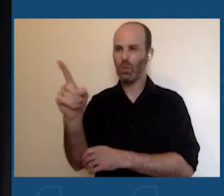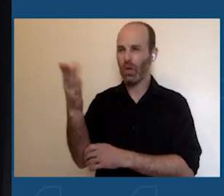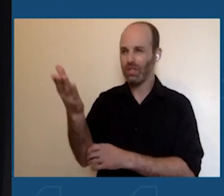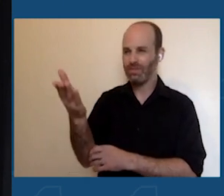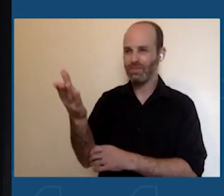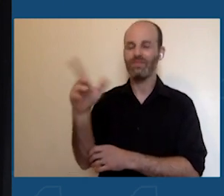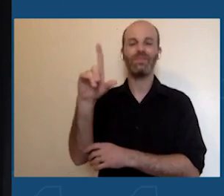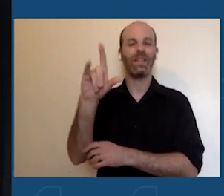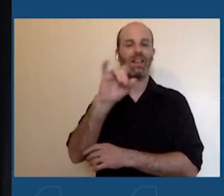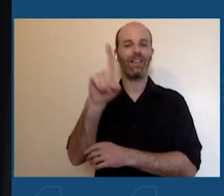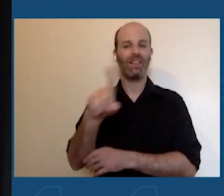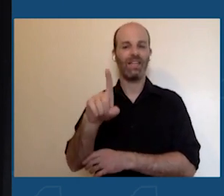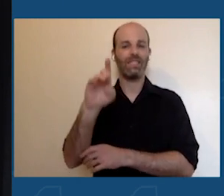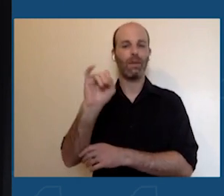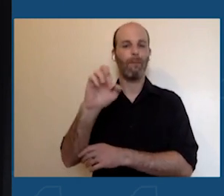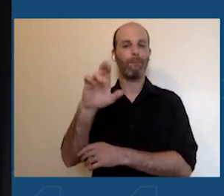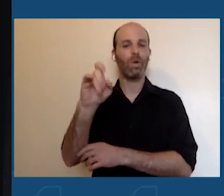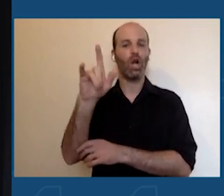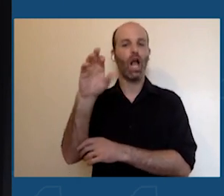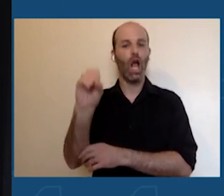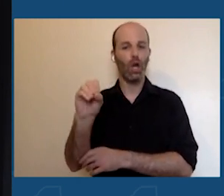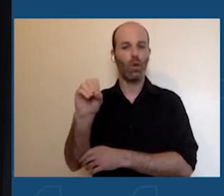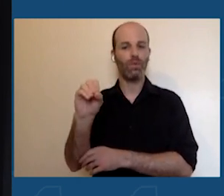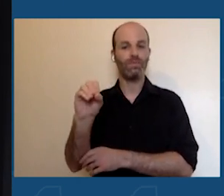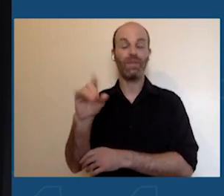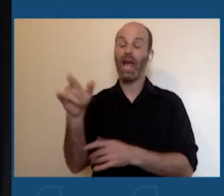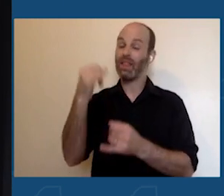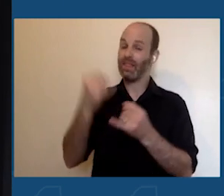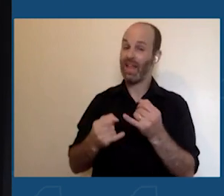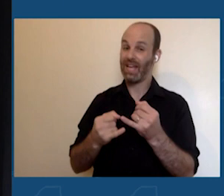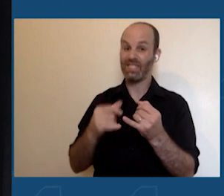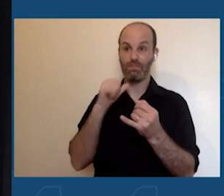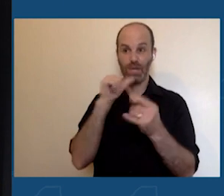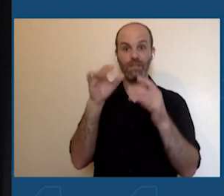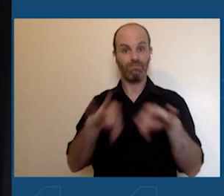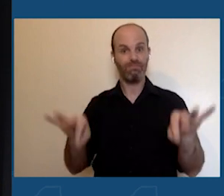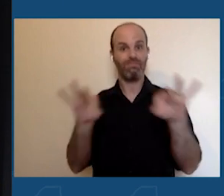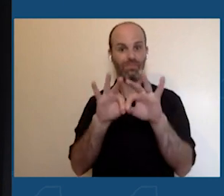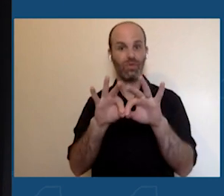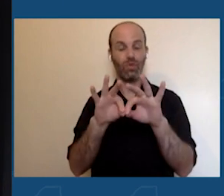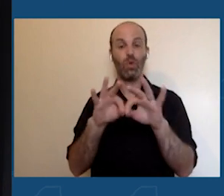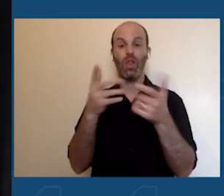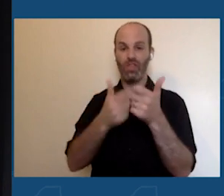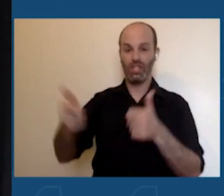Liz Mercado, and of course, last but certainly not least, Water Authority Chairman Pat Halpin.